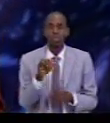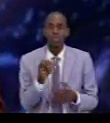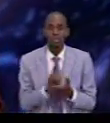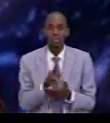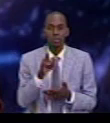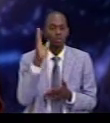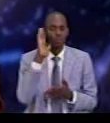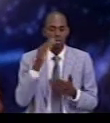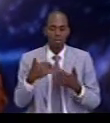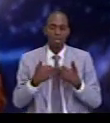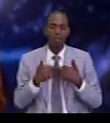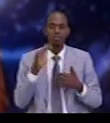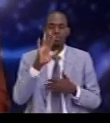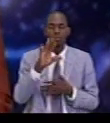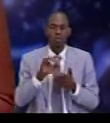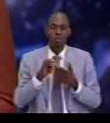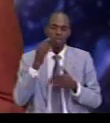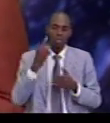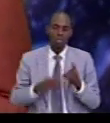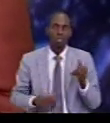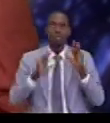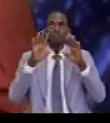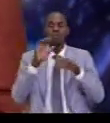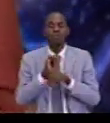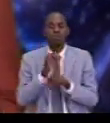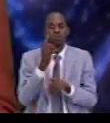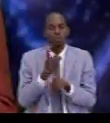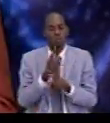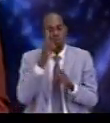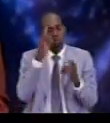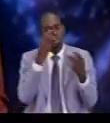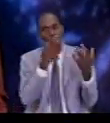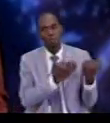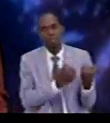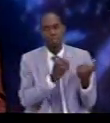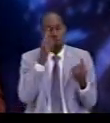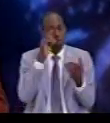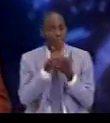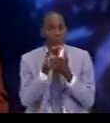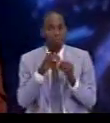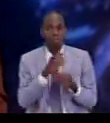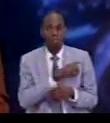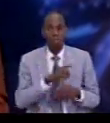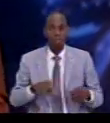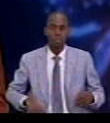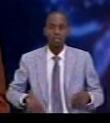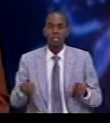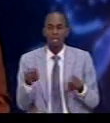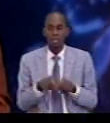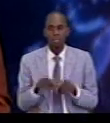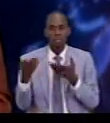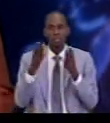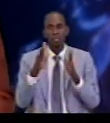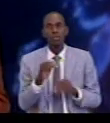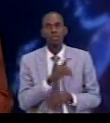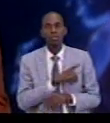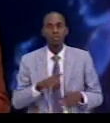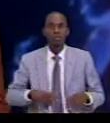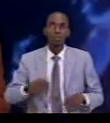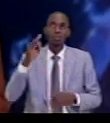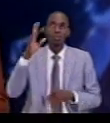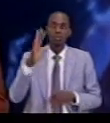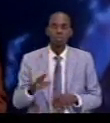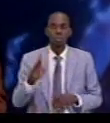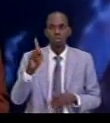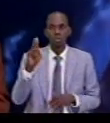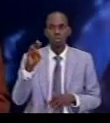minute miracle. Just trust the Lord. As the servant of the Lord, Pastor Dr. William KUMUYI, comes